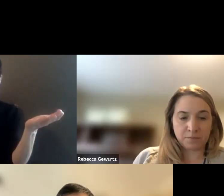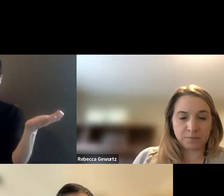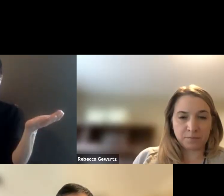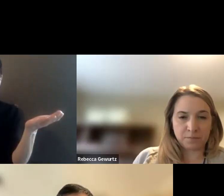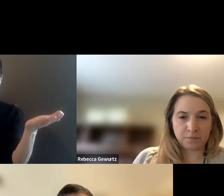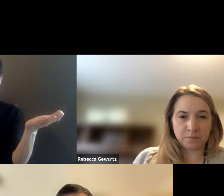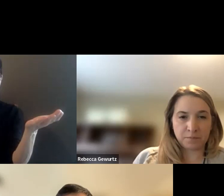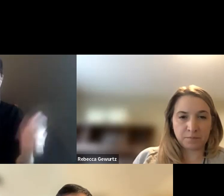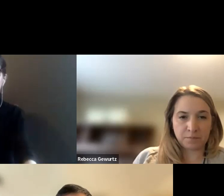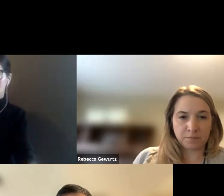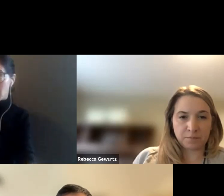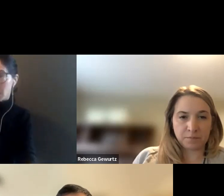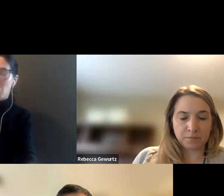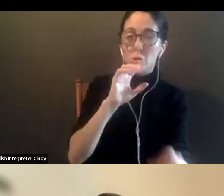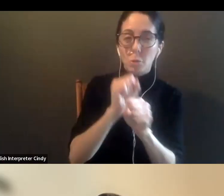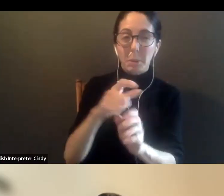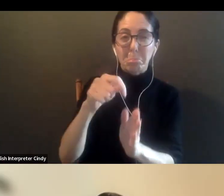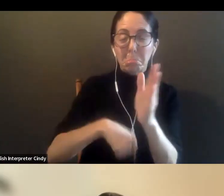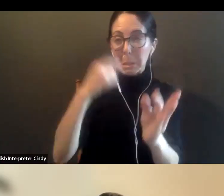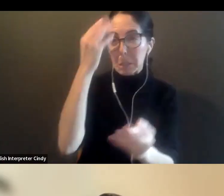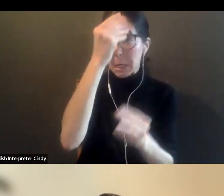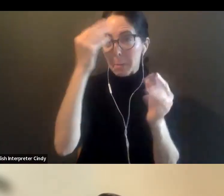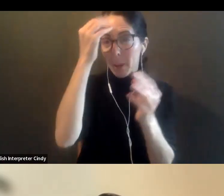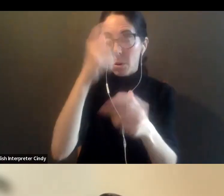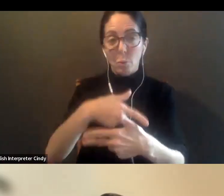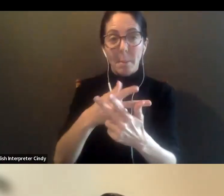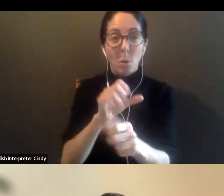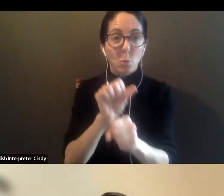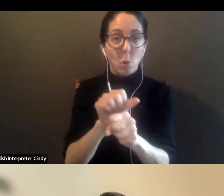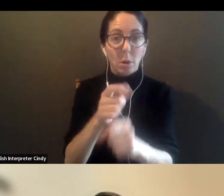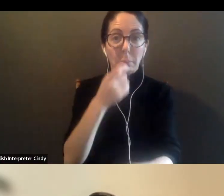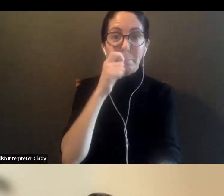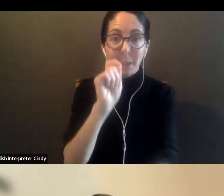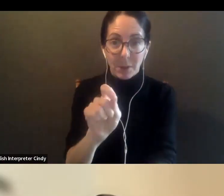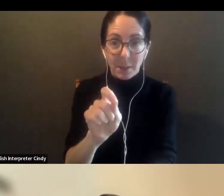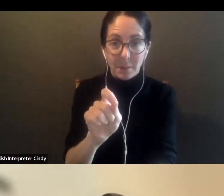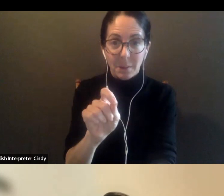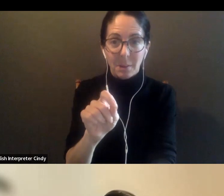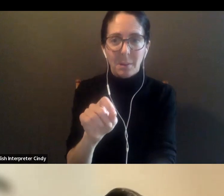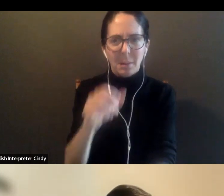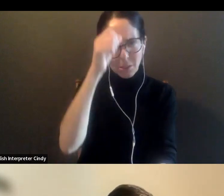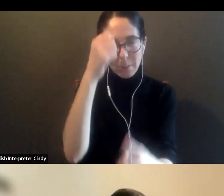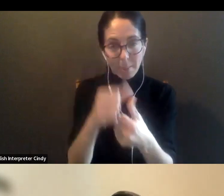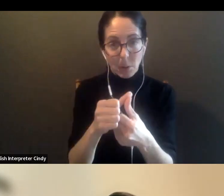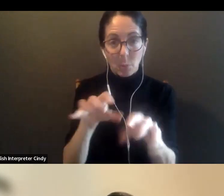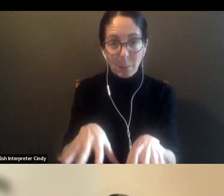have employers actually thought about remote work, period, because we need to take that into consideration as we do the